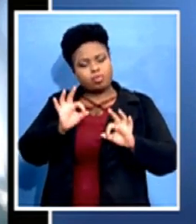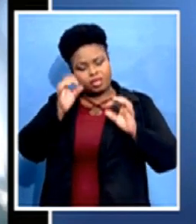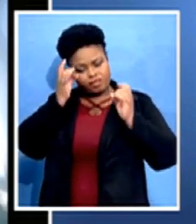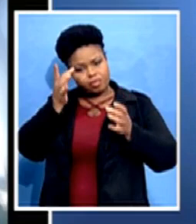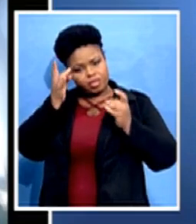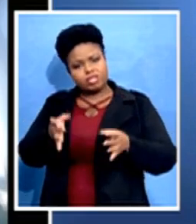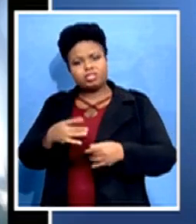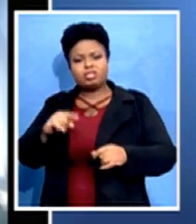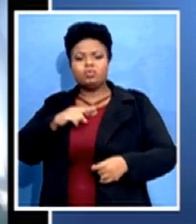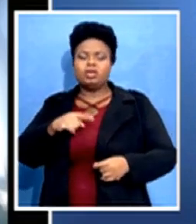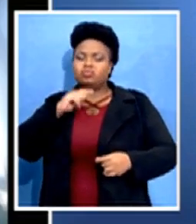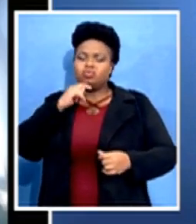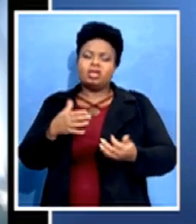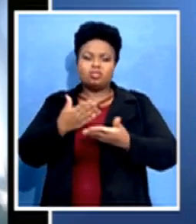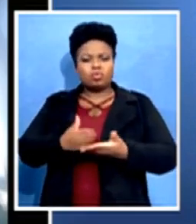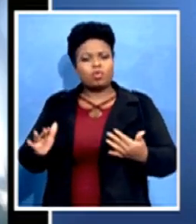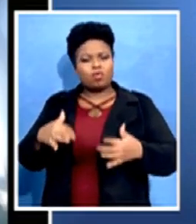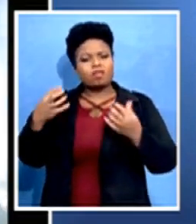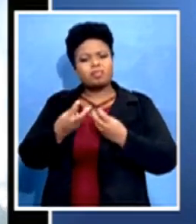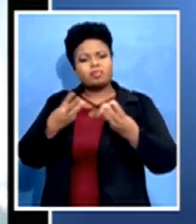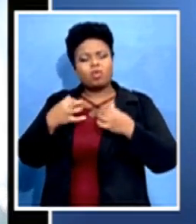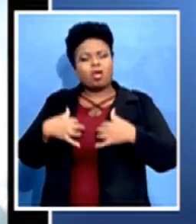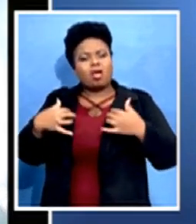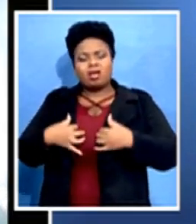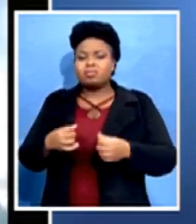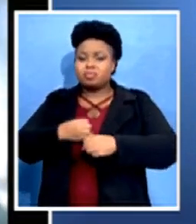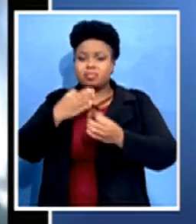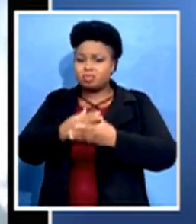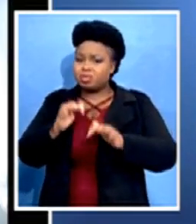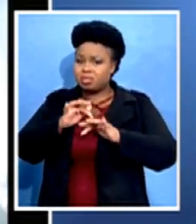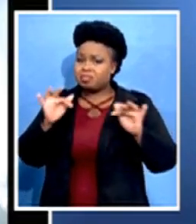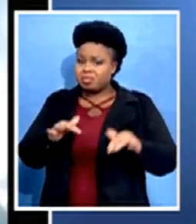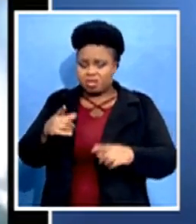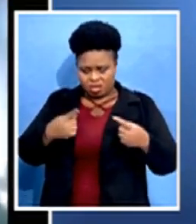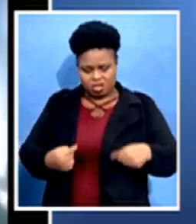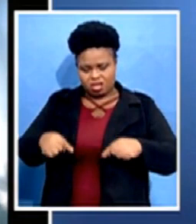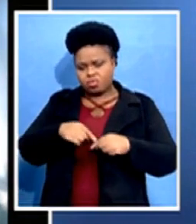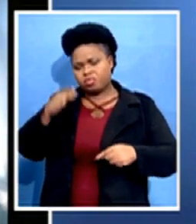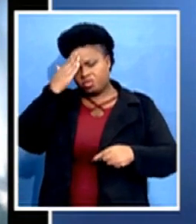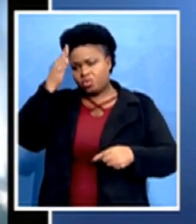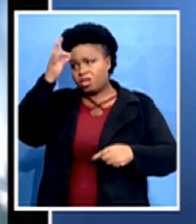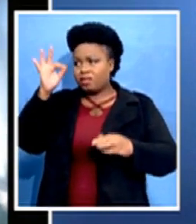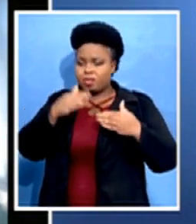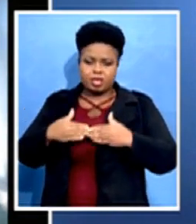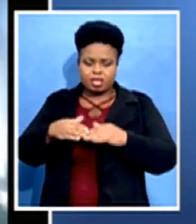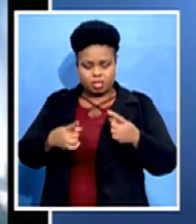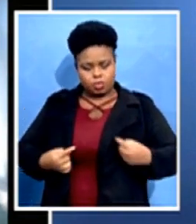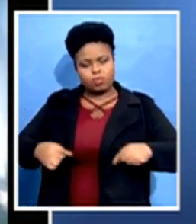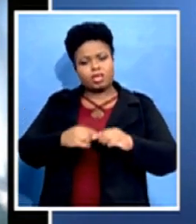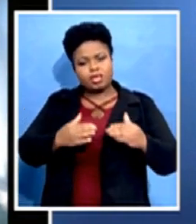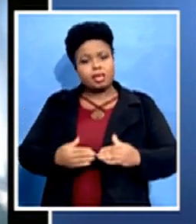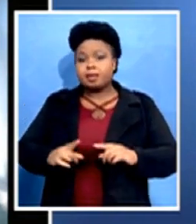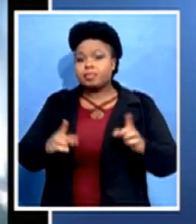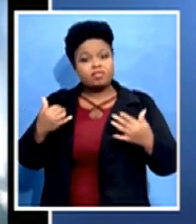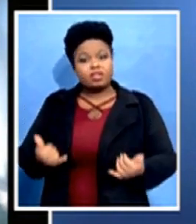and make sure that our people know that government cares, we also cares. But at the moment, things are just